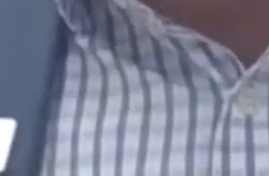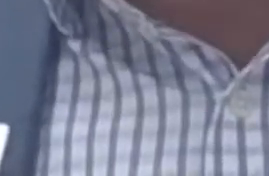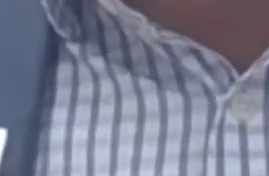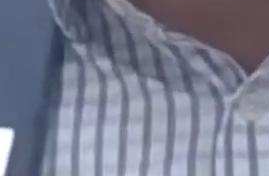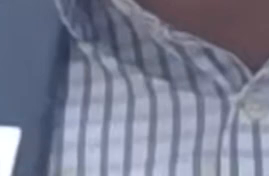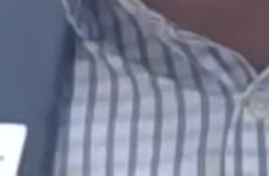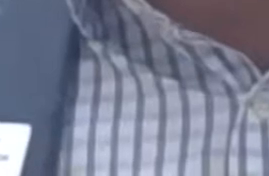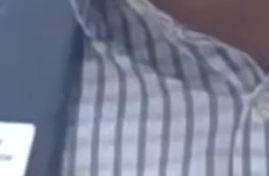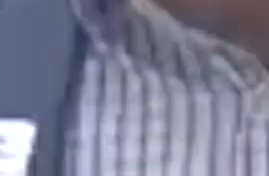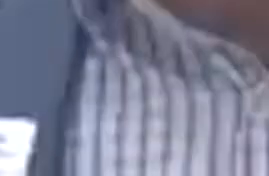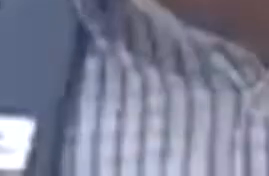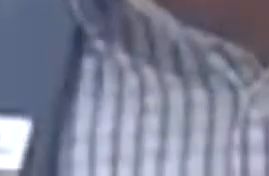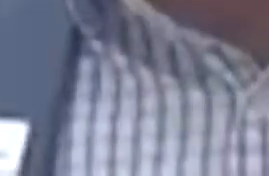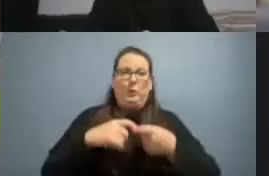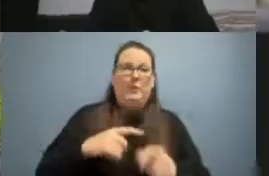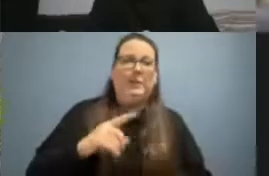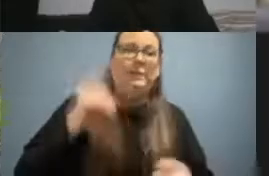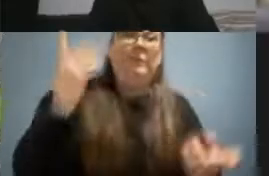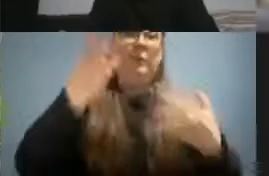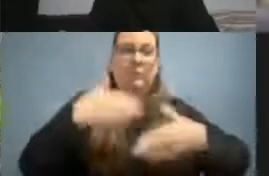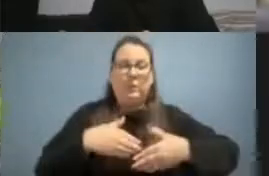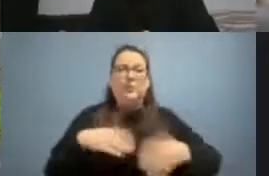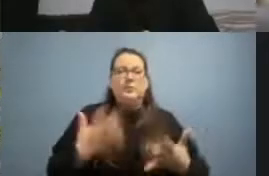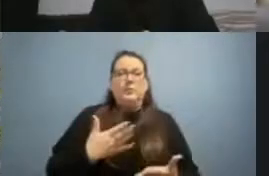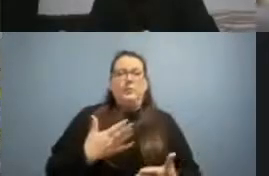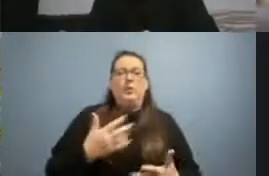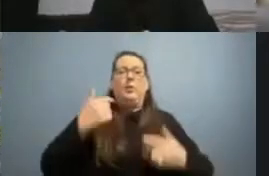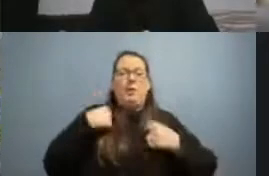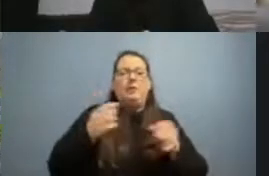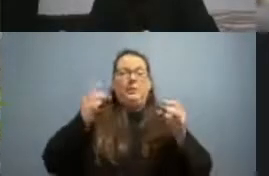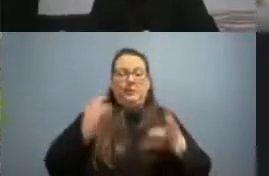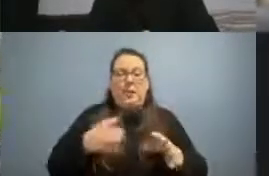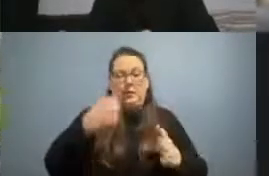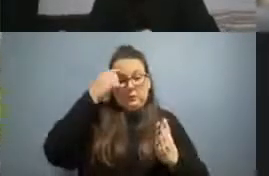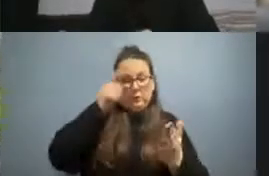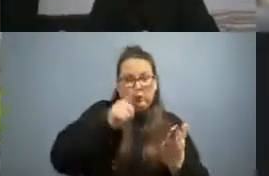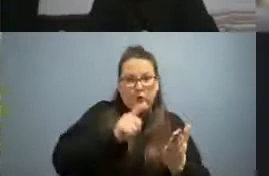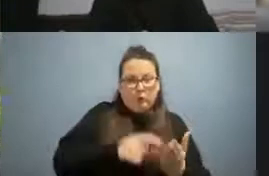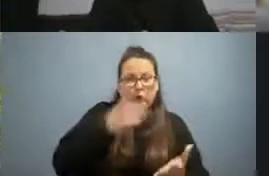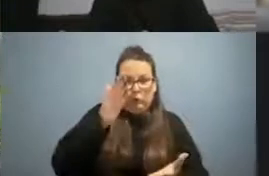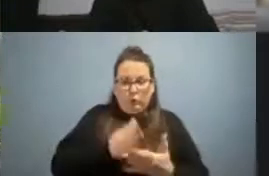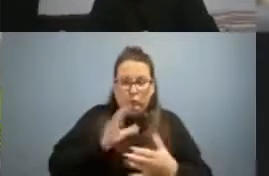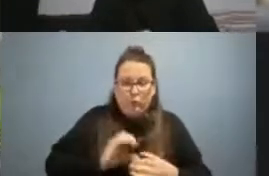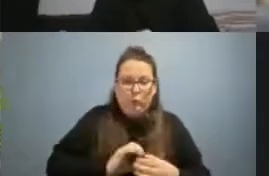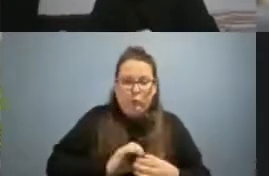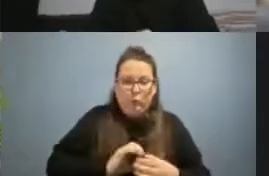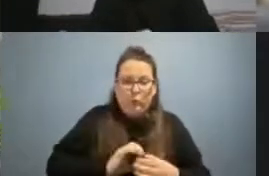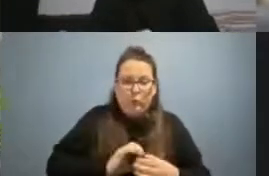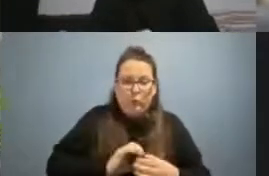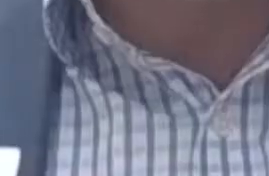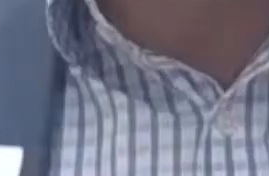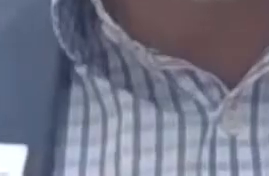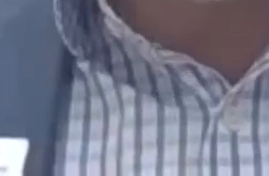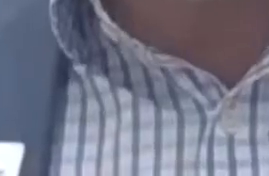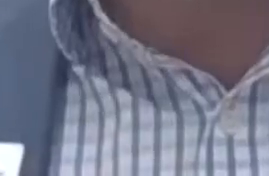I'd like to begin tonight by acknowledging the traditional custodians on the land and waters on which we meet today, and pay